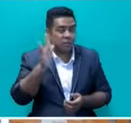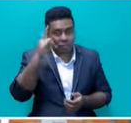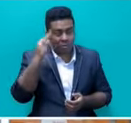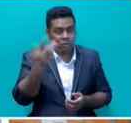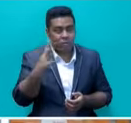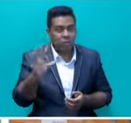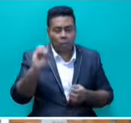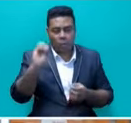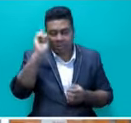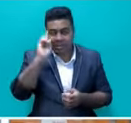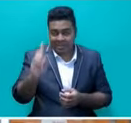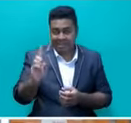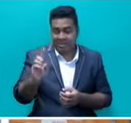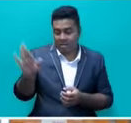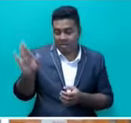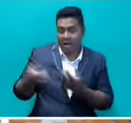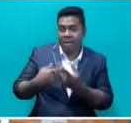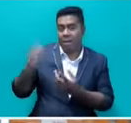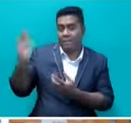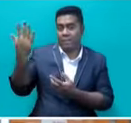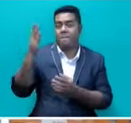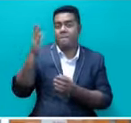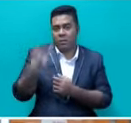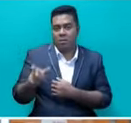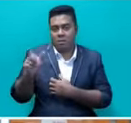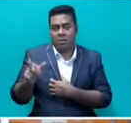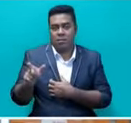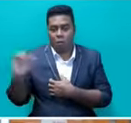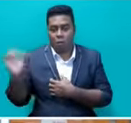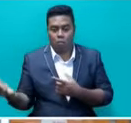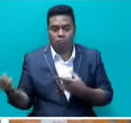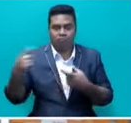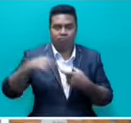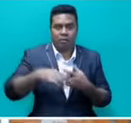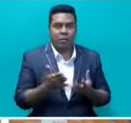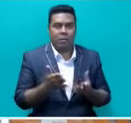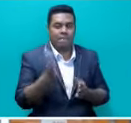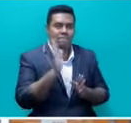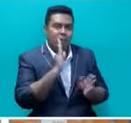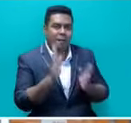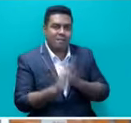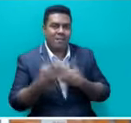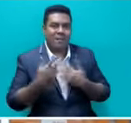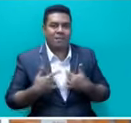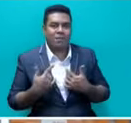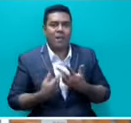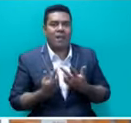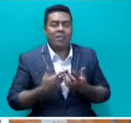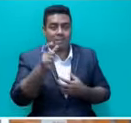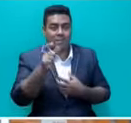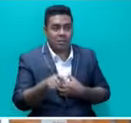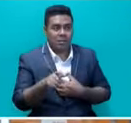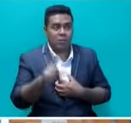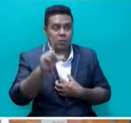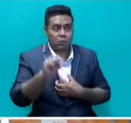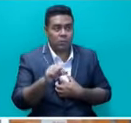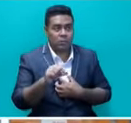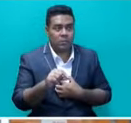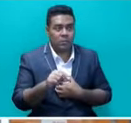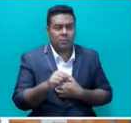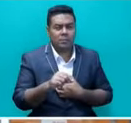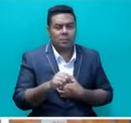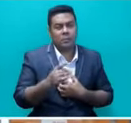shall be seen by the other person, or intrudes upon the privacy of another person by doing an act of a